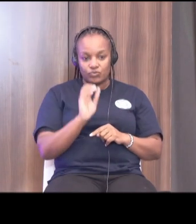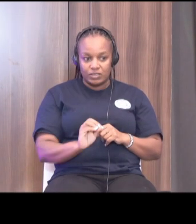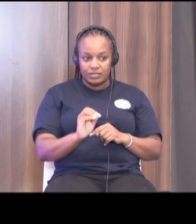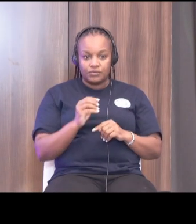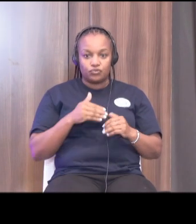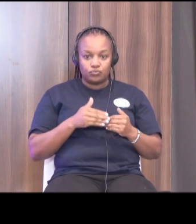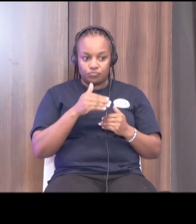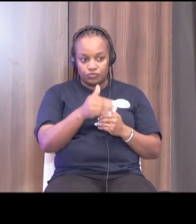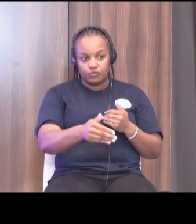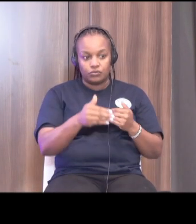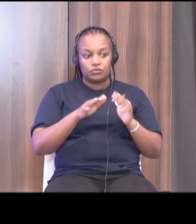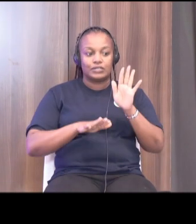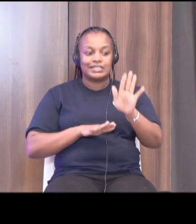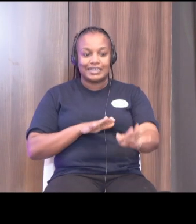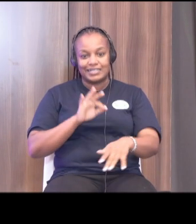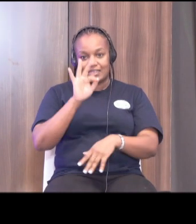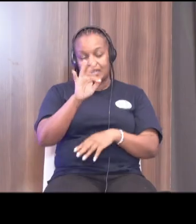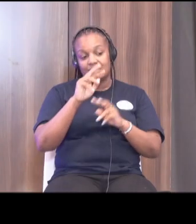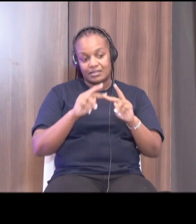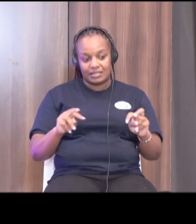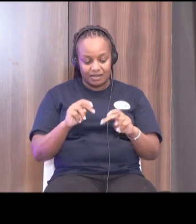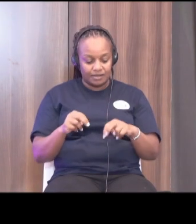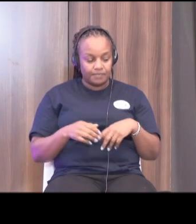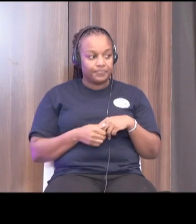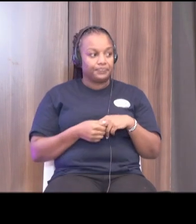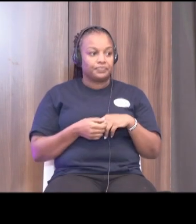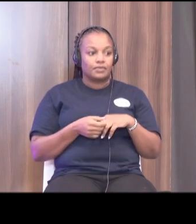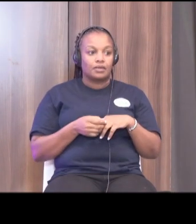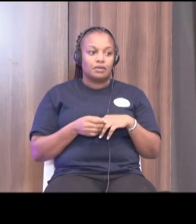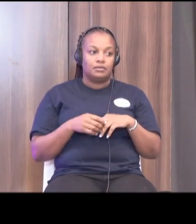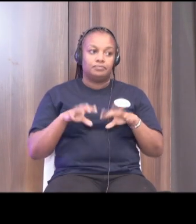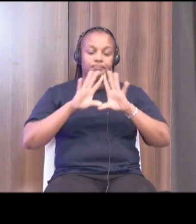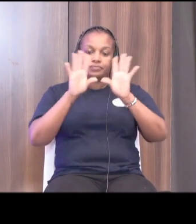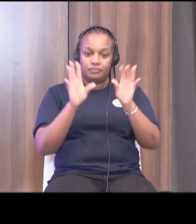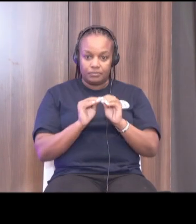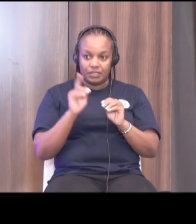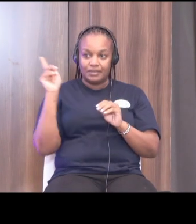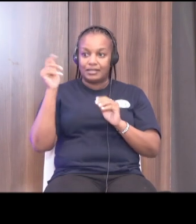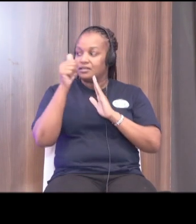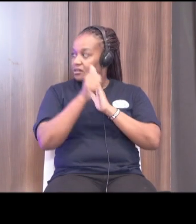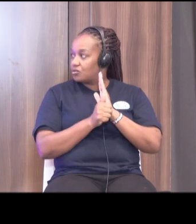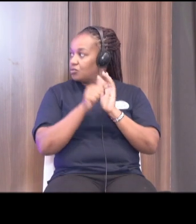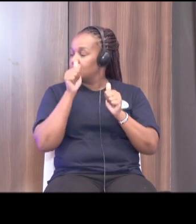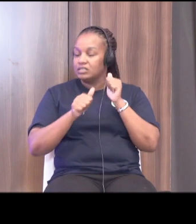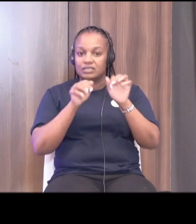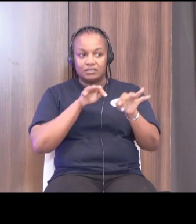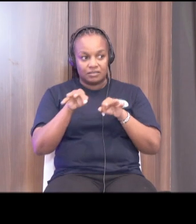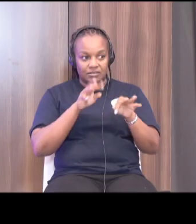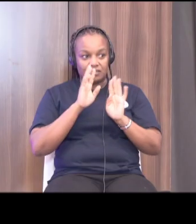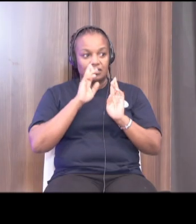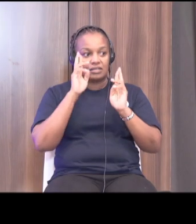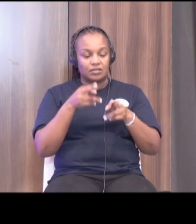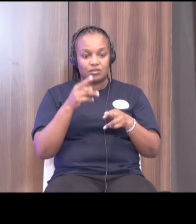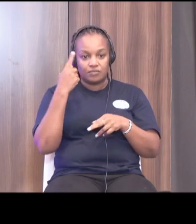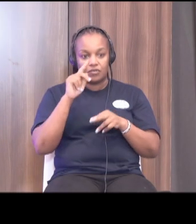move on to the stage 3 study. In short, this is the article that highlights the results of that